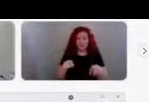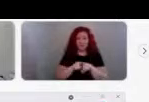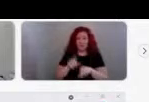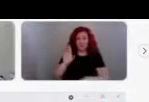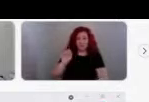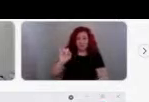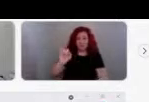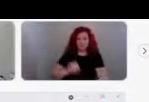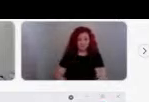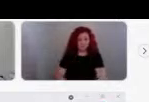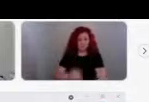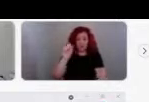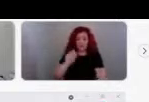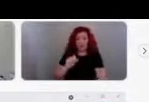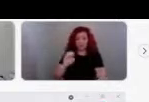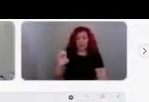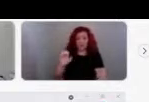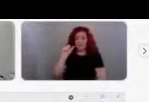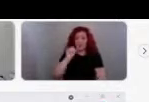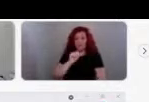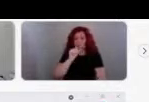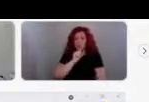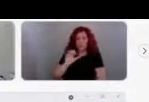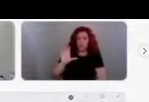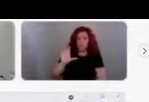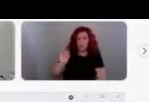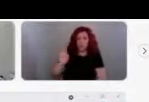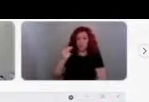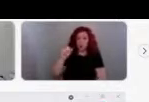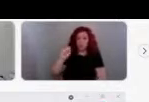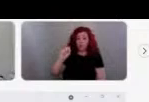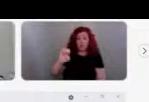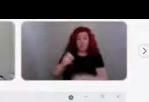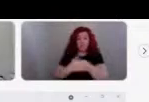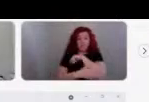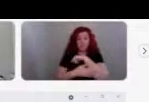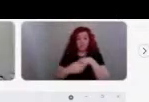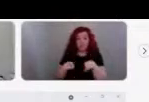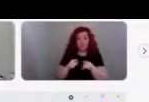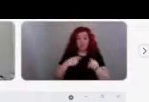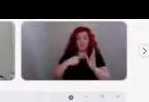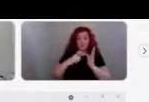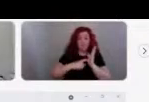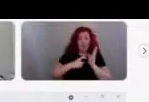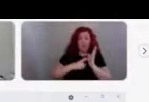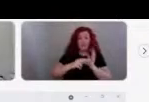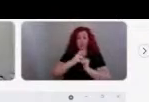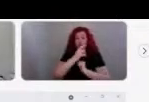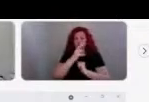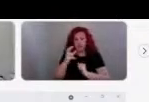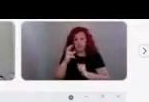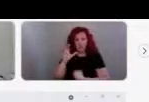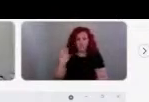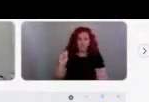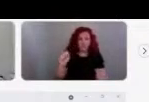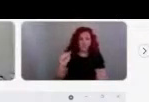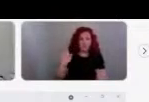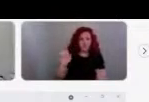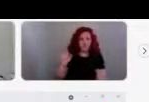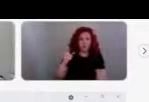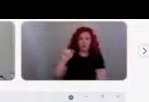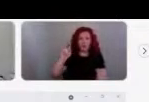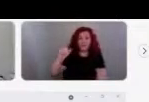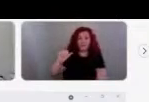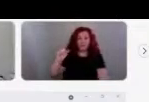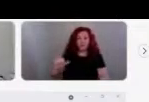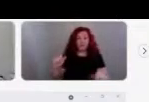southeast arizona and cochise county also has mining and cattle ranching economy and saurita should be combined with green valley